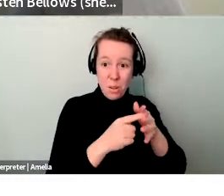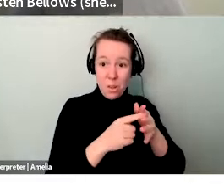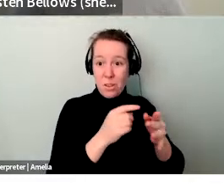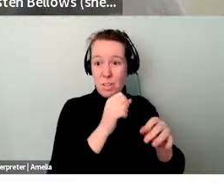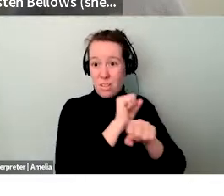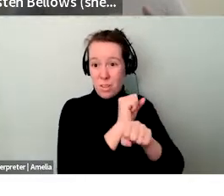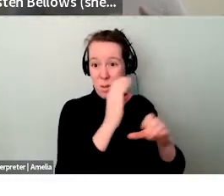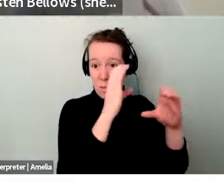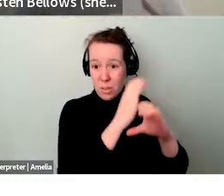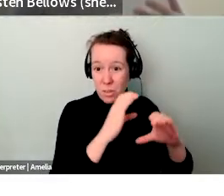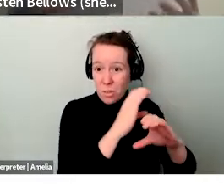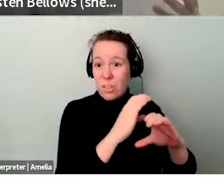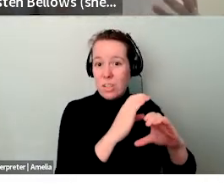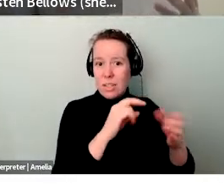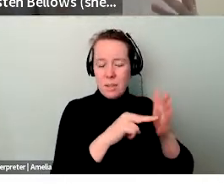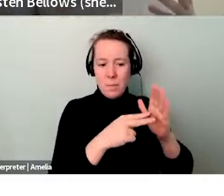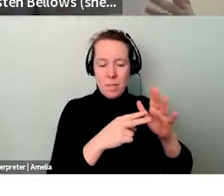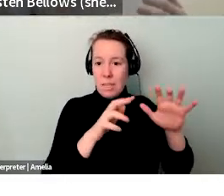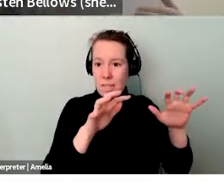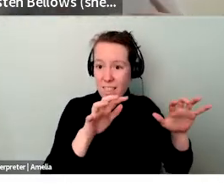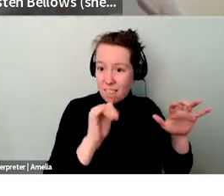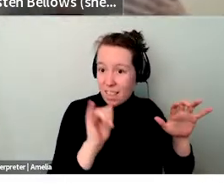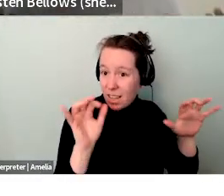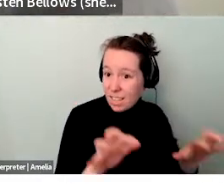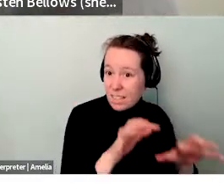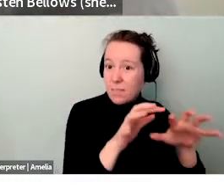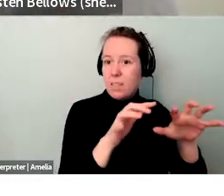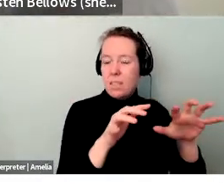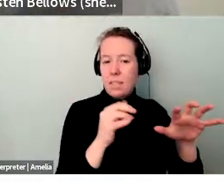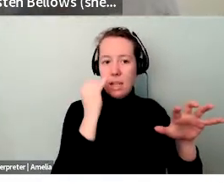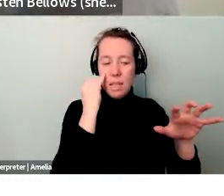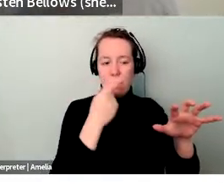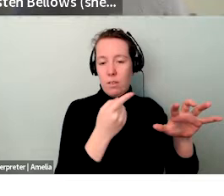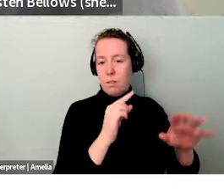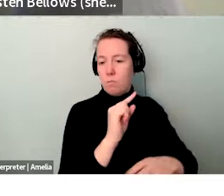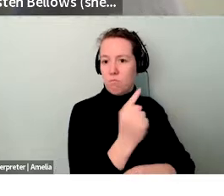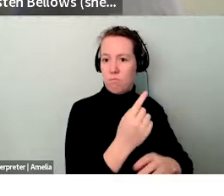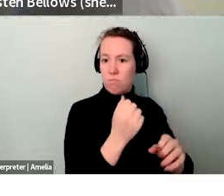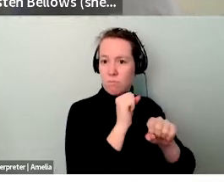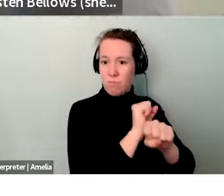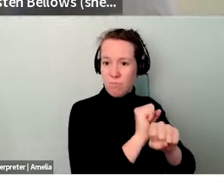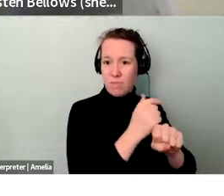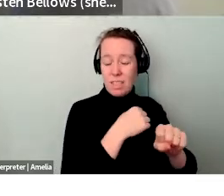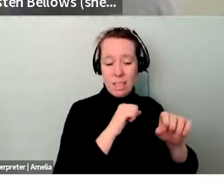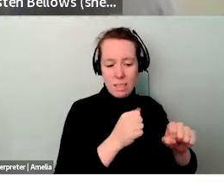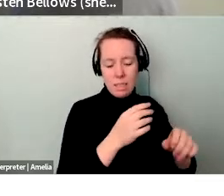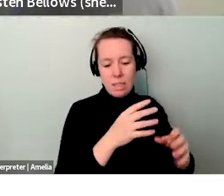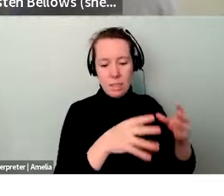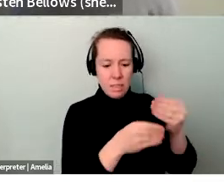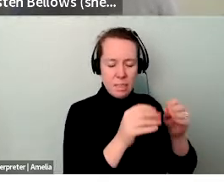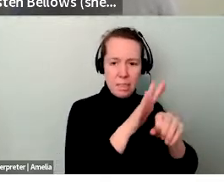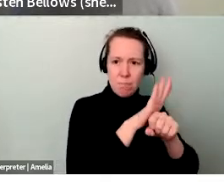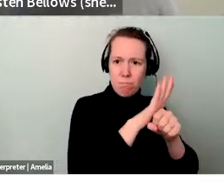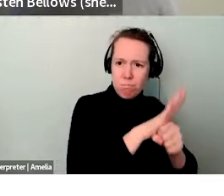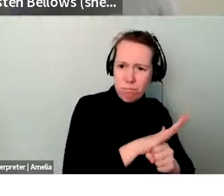activity that even in someone who doesn't have mental health or addiction issues, they can start experiencing these things. So